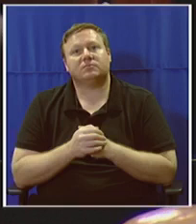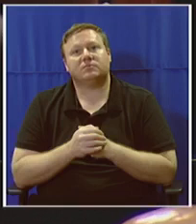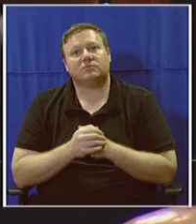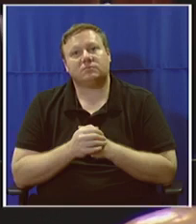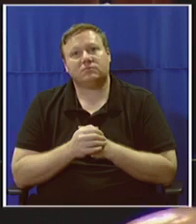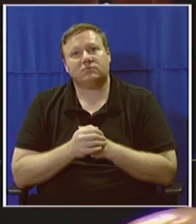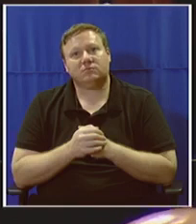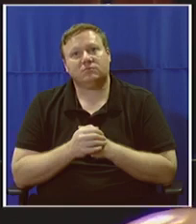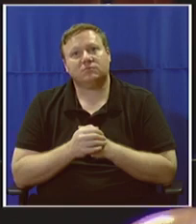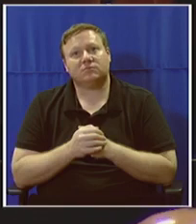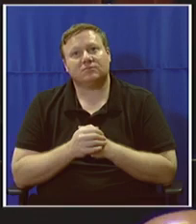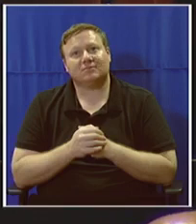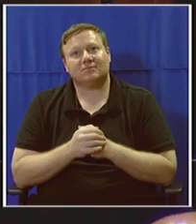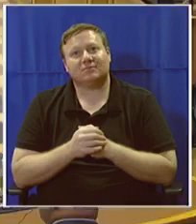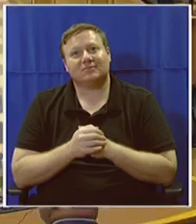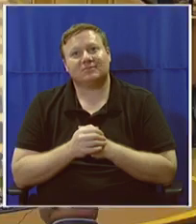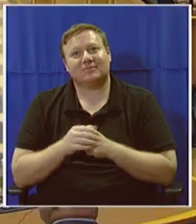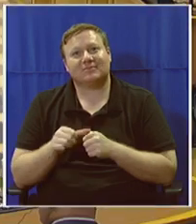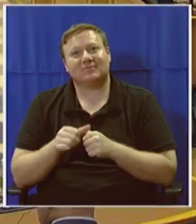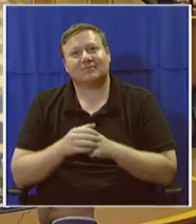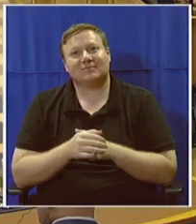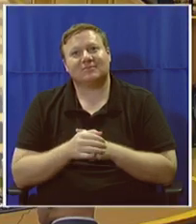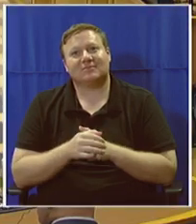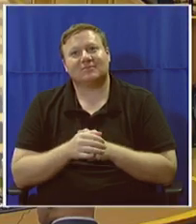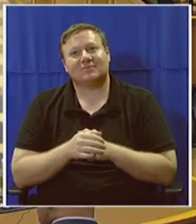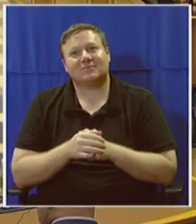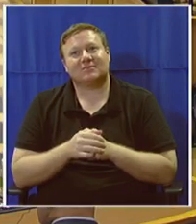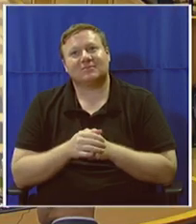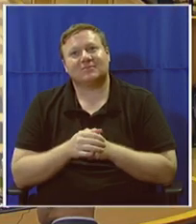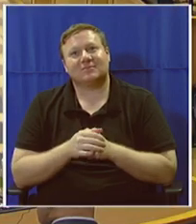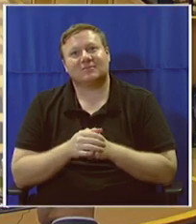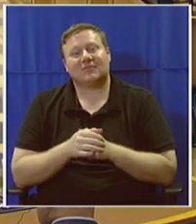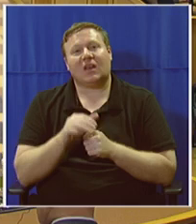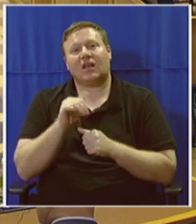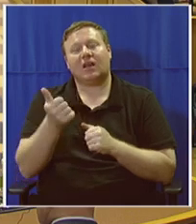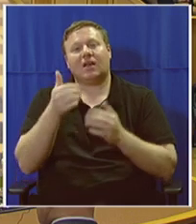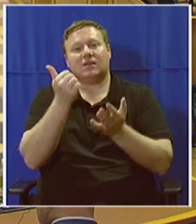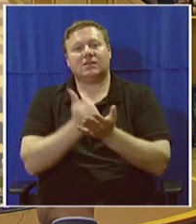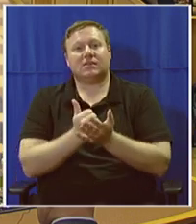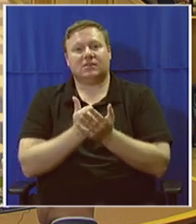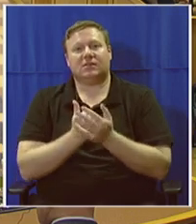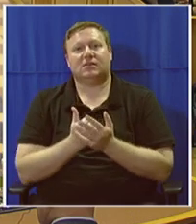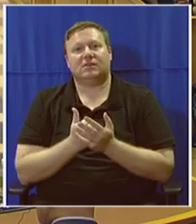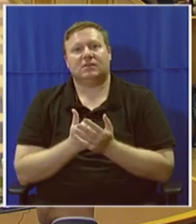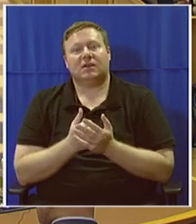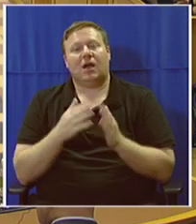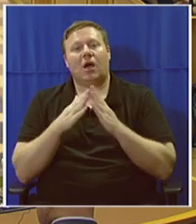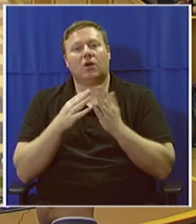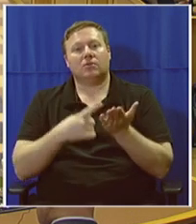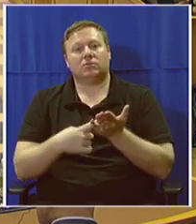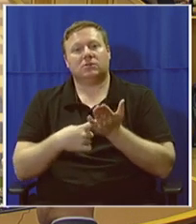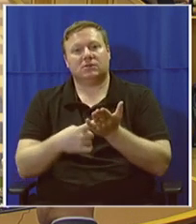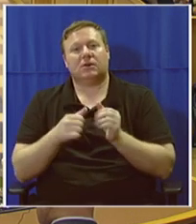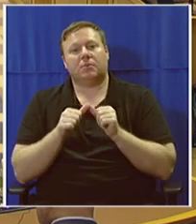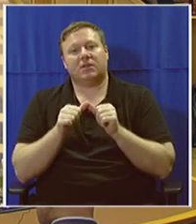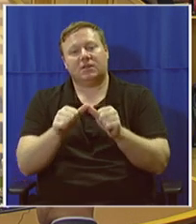I move on behalf of the ANC that the next sitting, the House debate the stubbornness, persistence of the